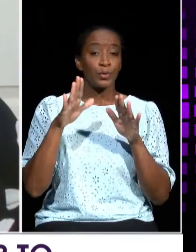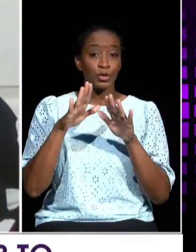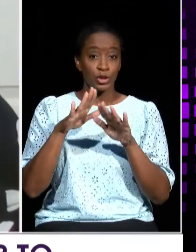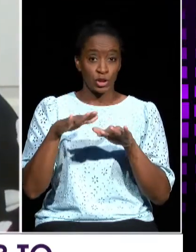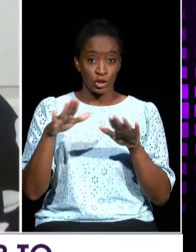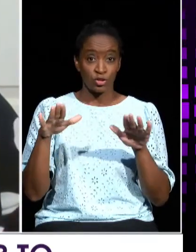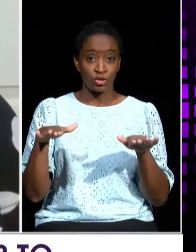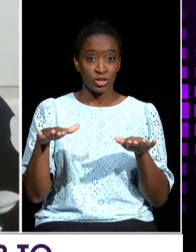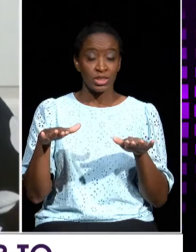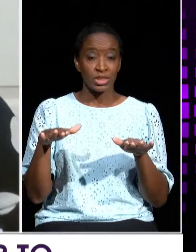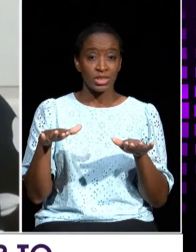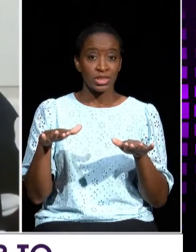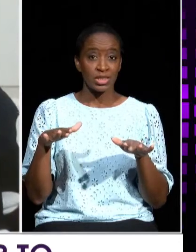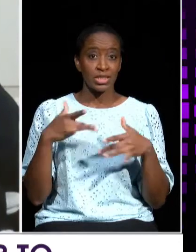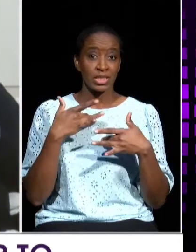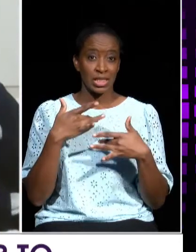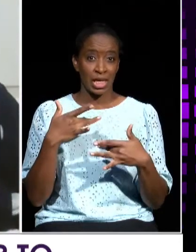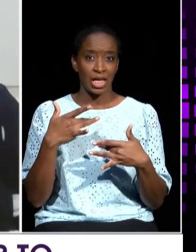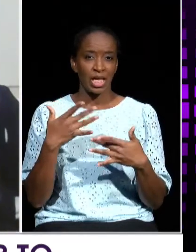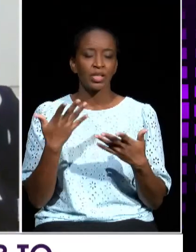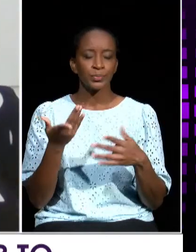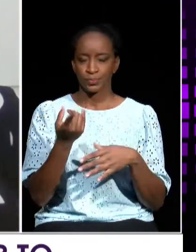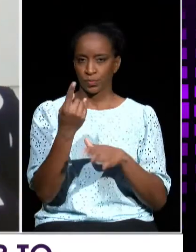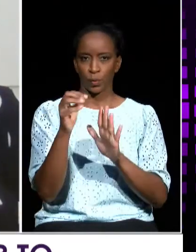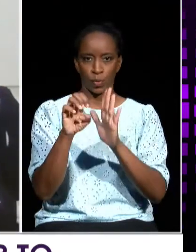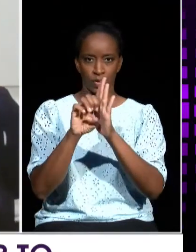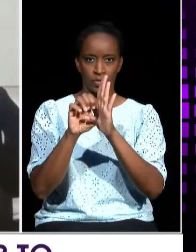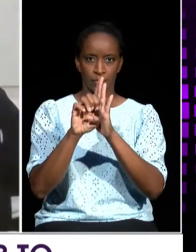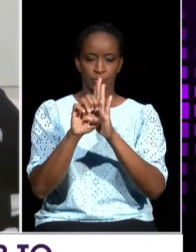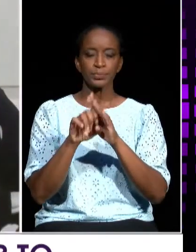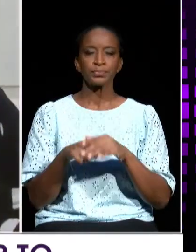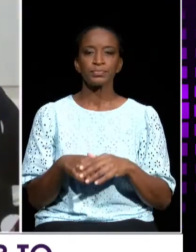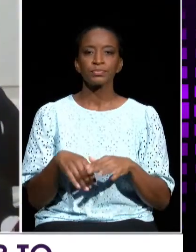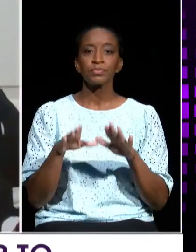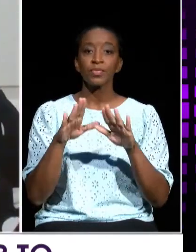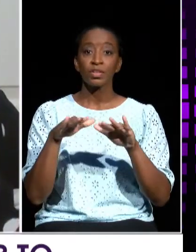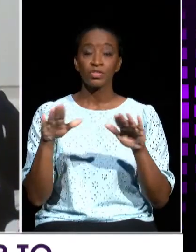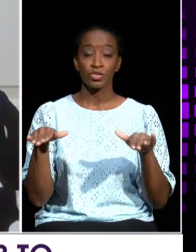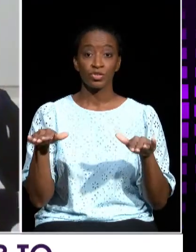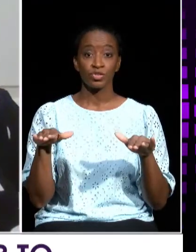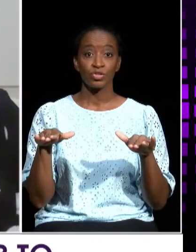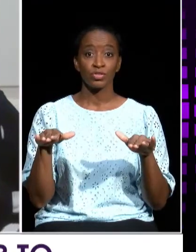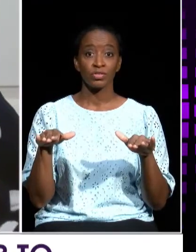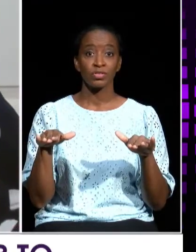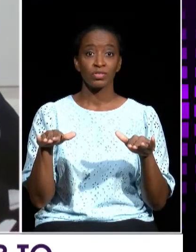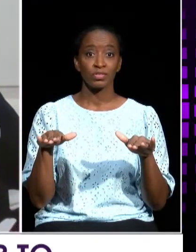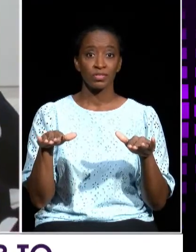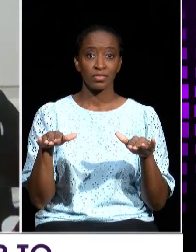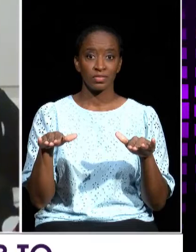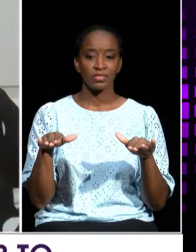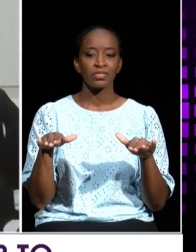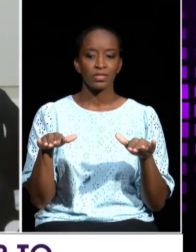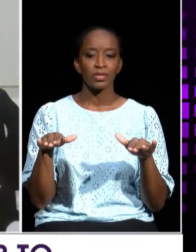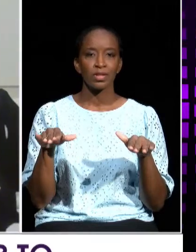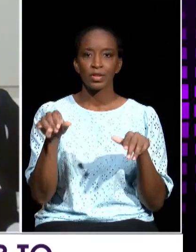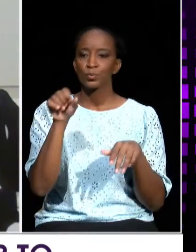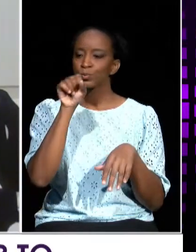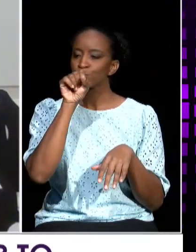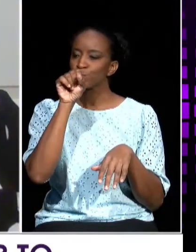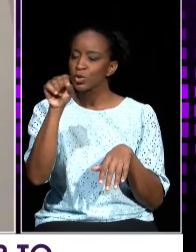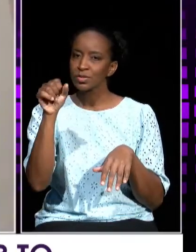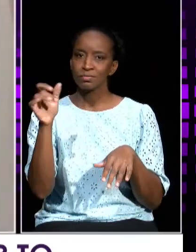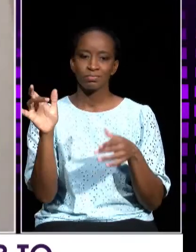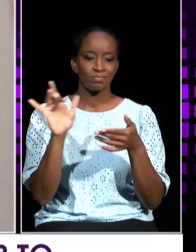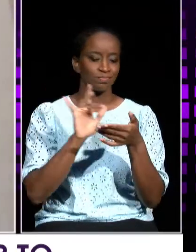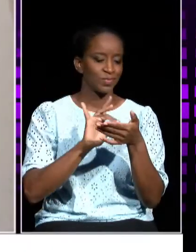one particular example, children generally like to have their devices. And